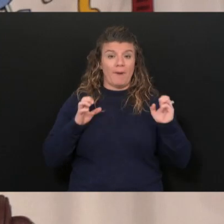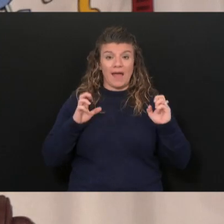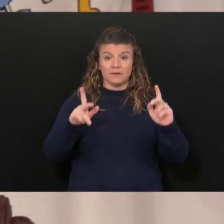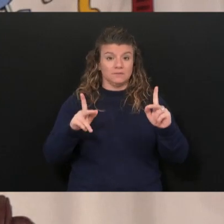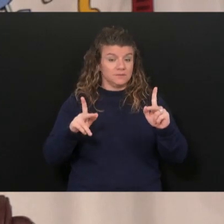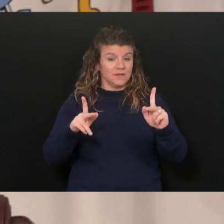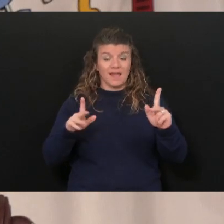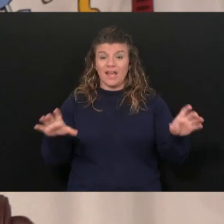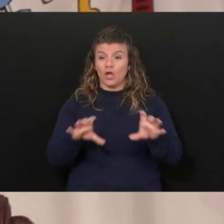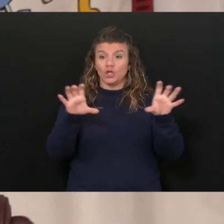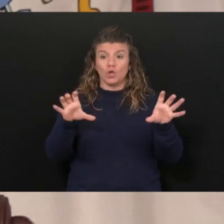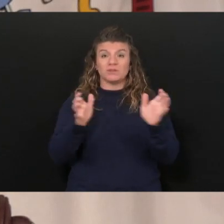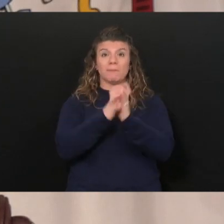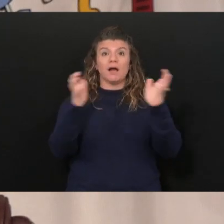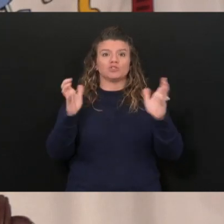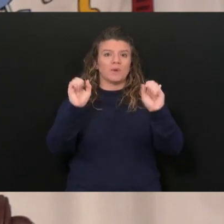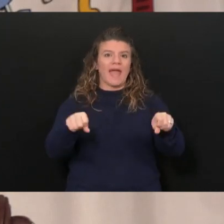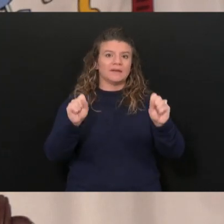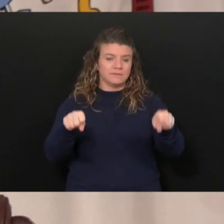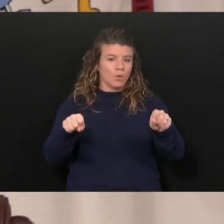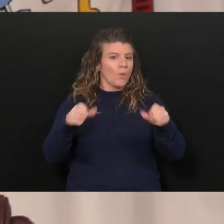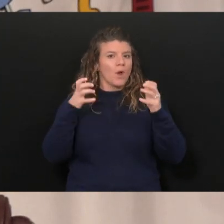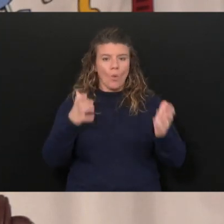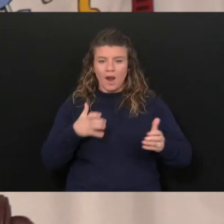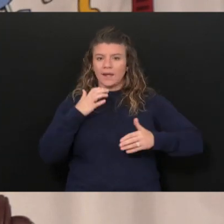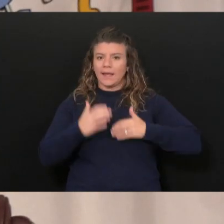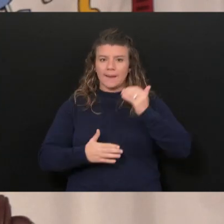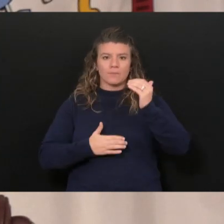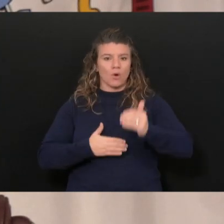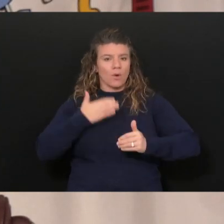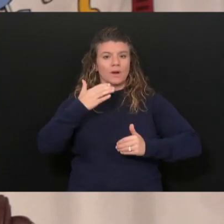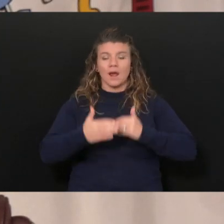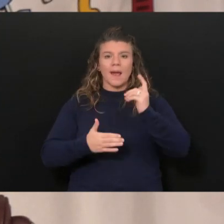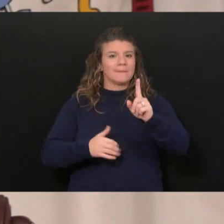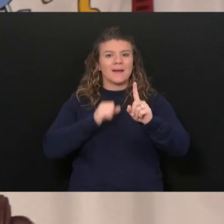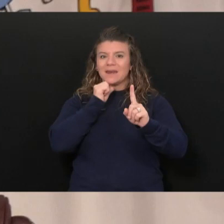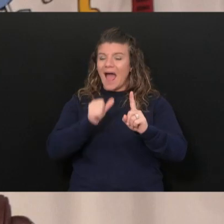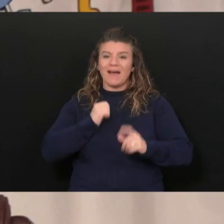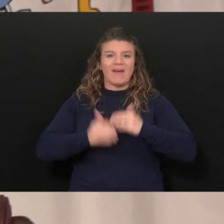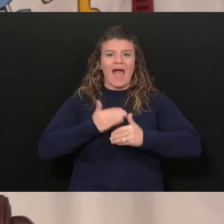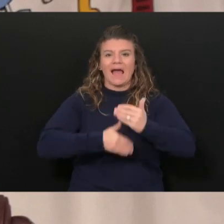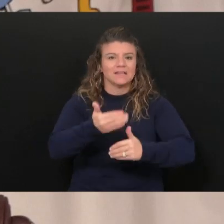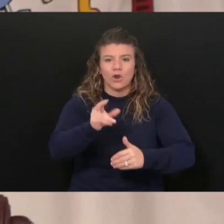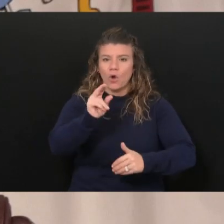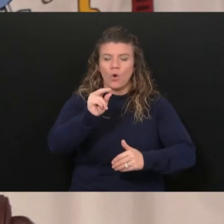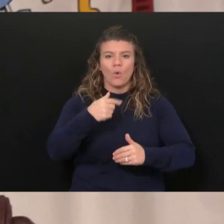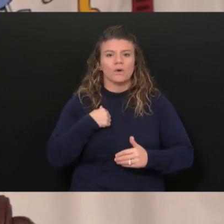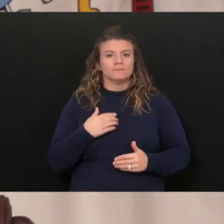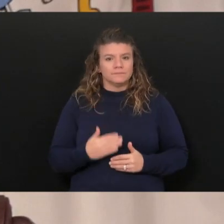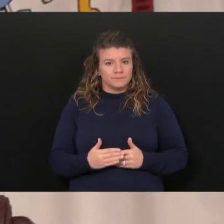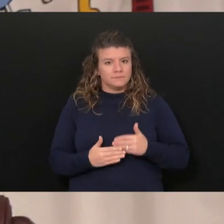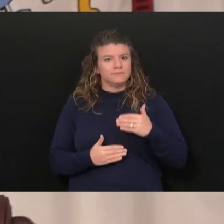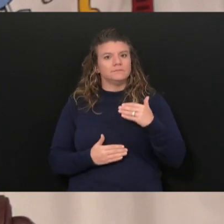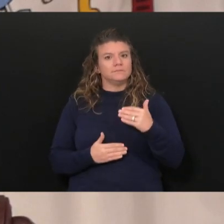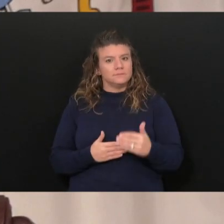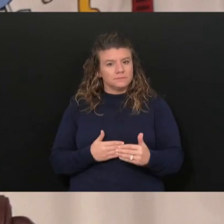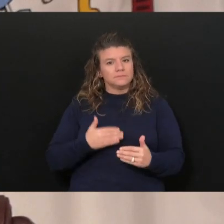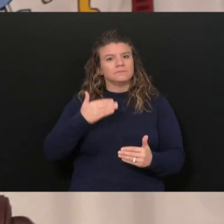want to do as much as we possibly can as we do the baby steps instead of the running. But we